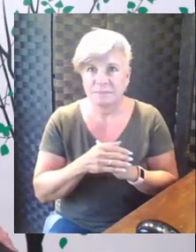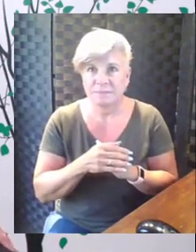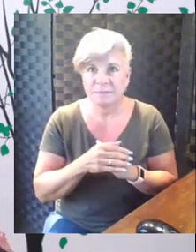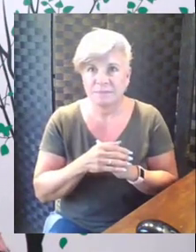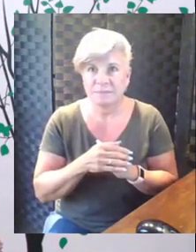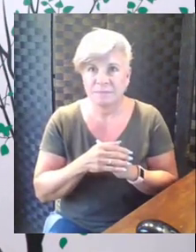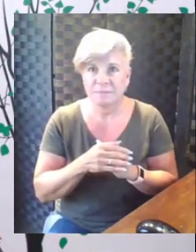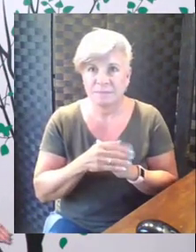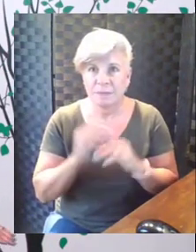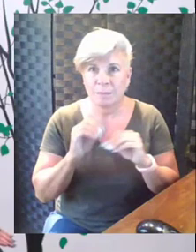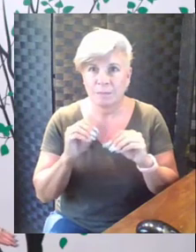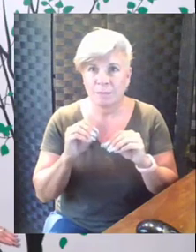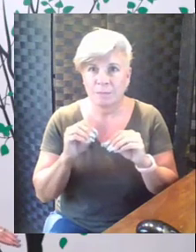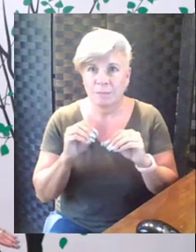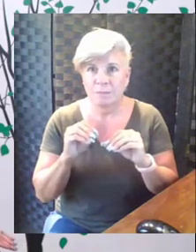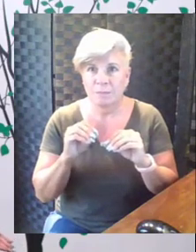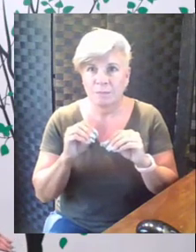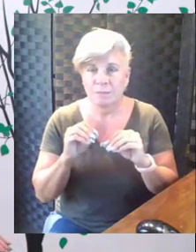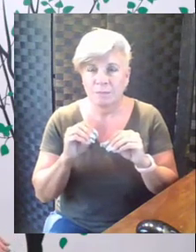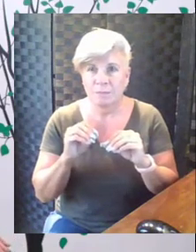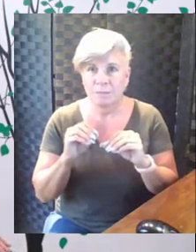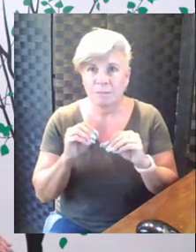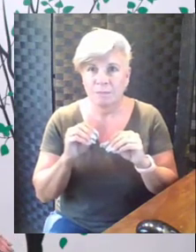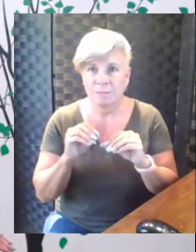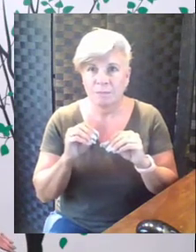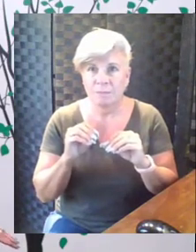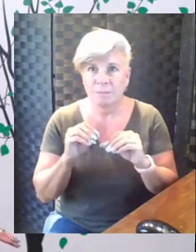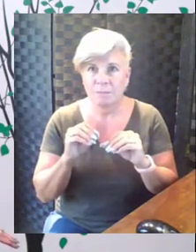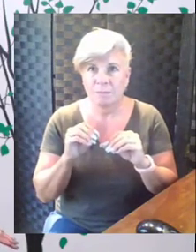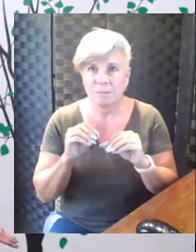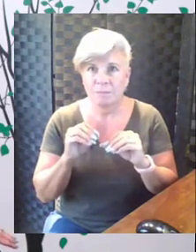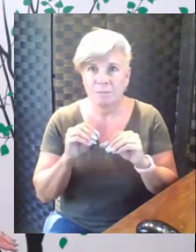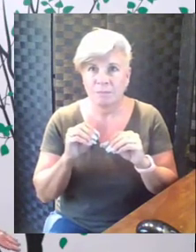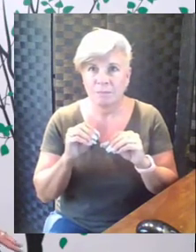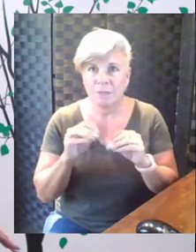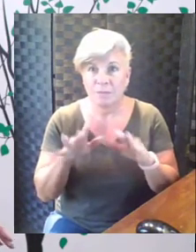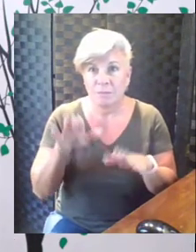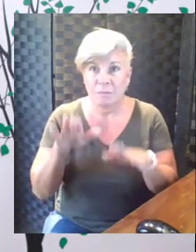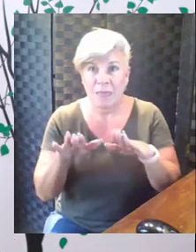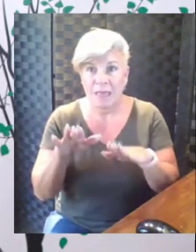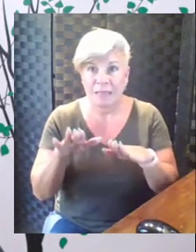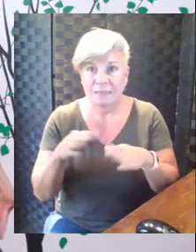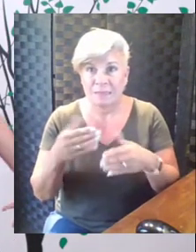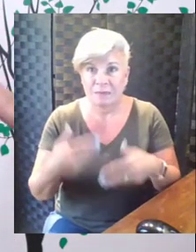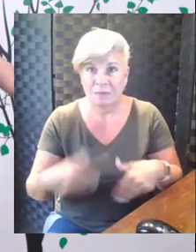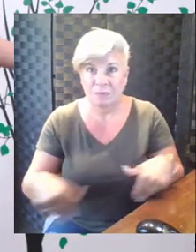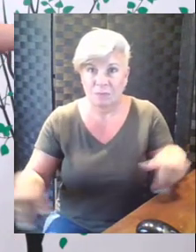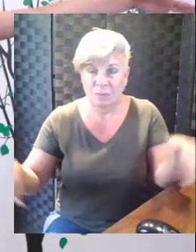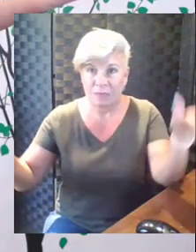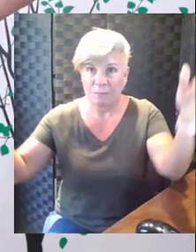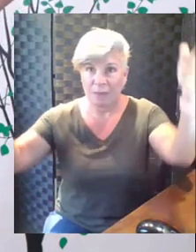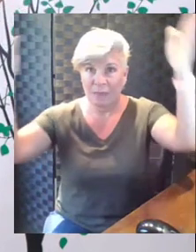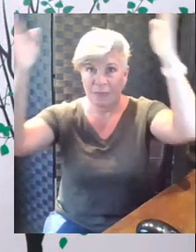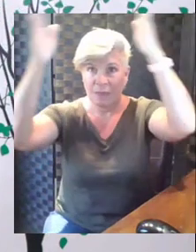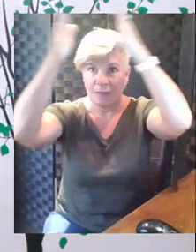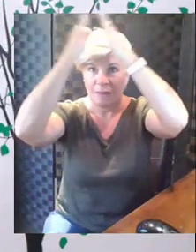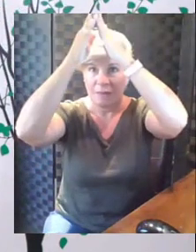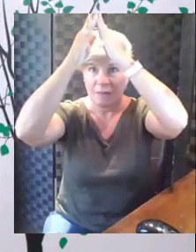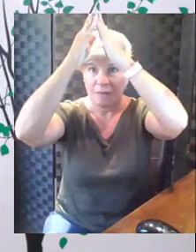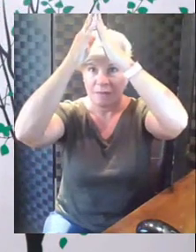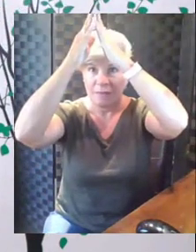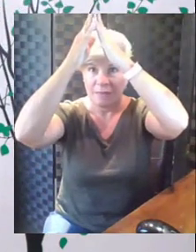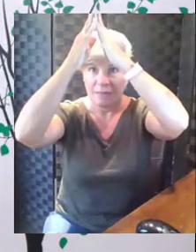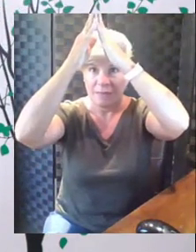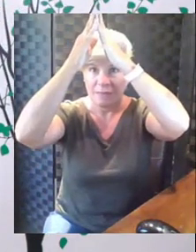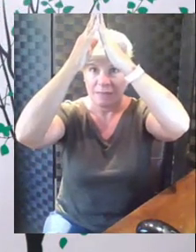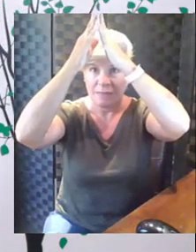to put that leg right up there, kind of bent. When you have your balance, you're going to sweep your arms up and